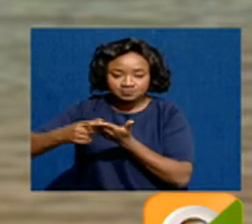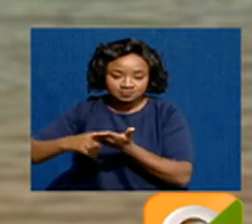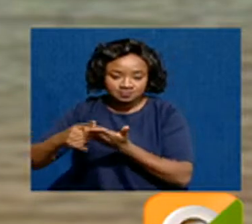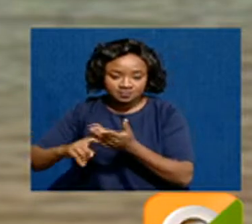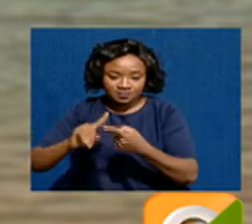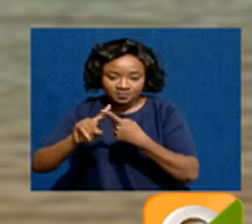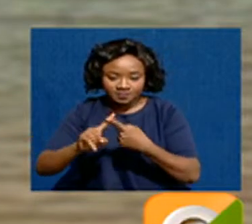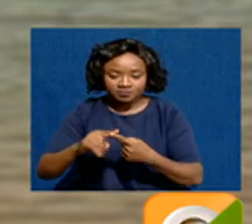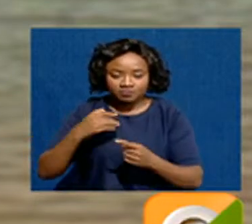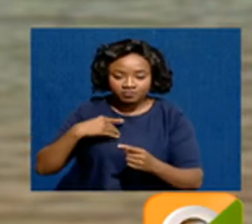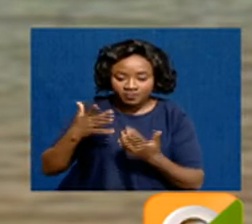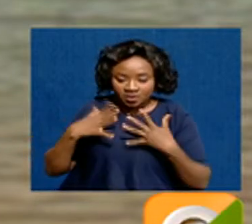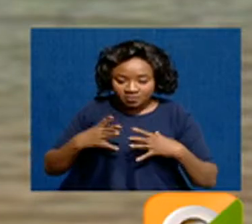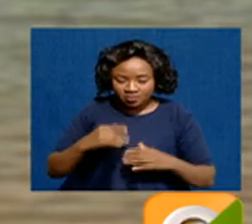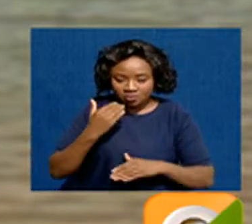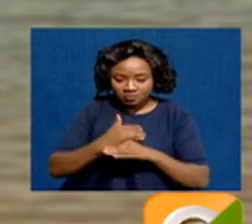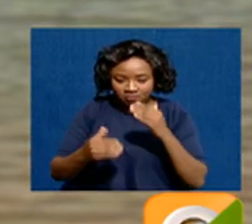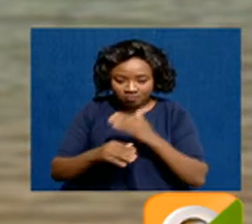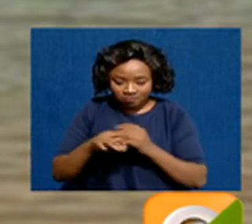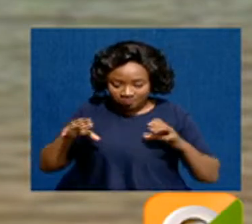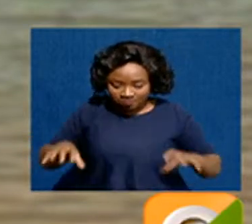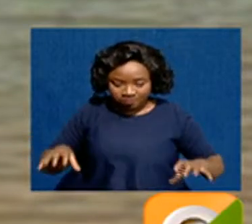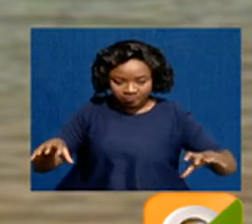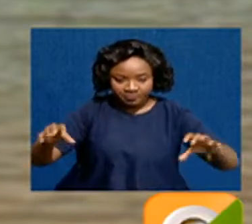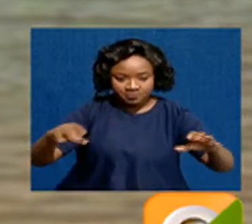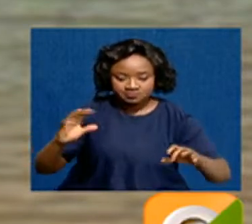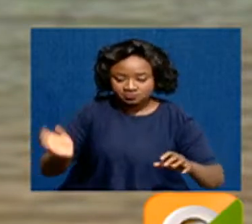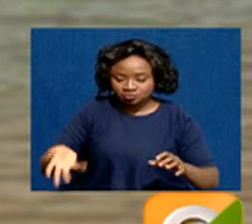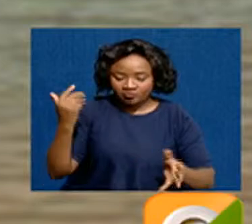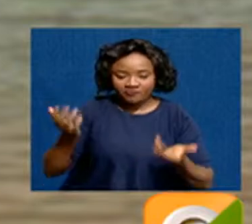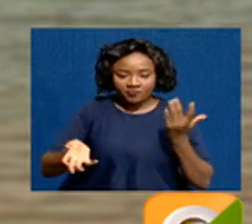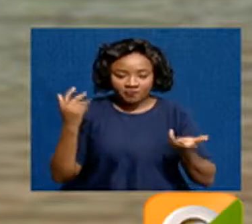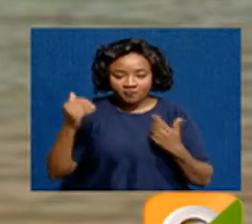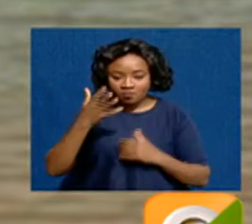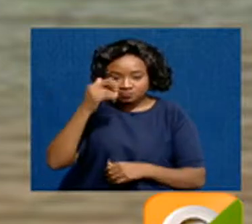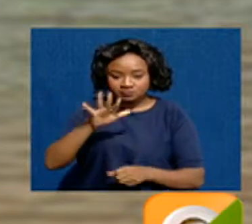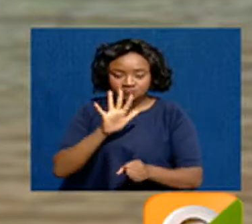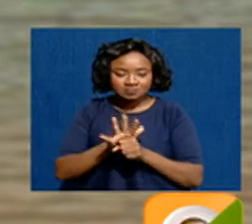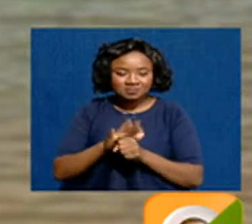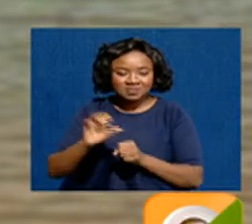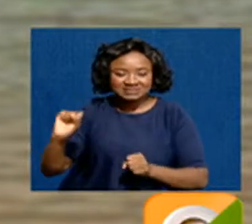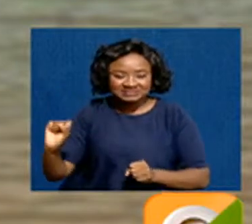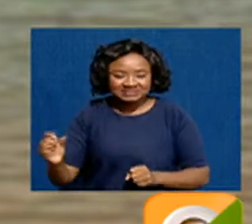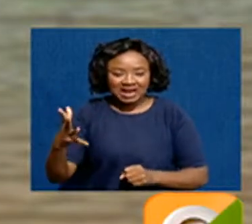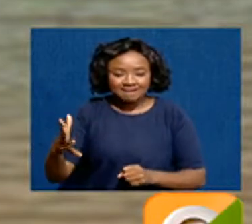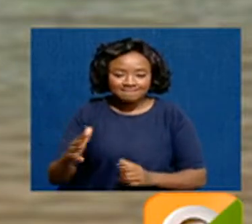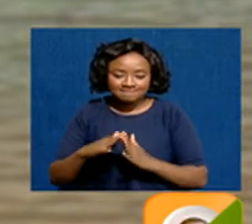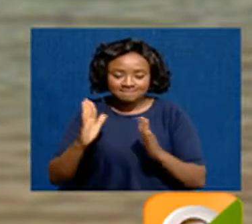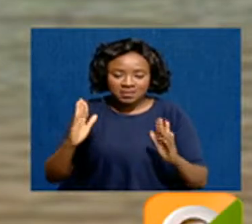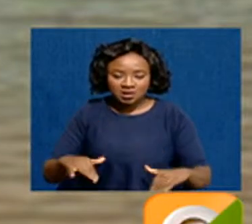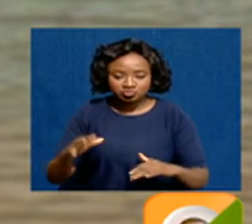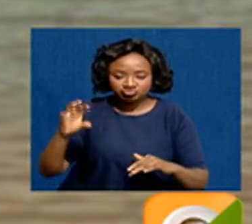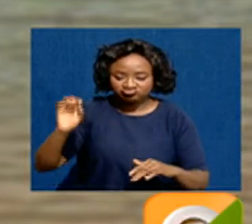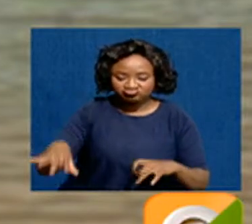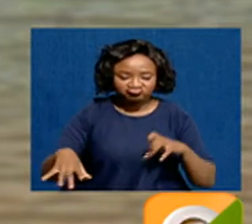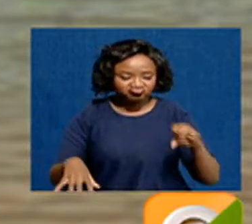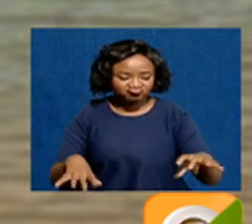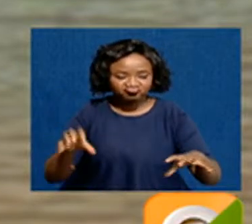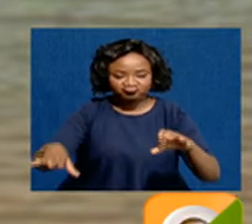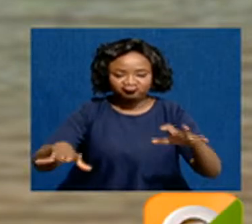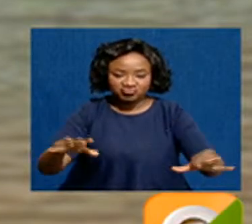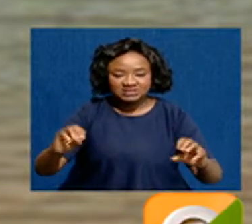areas. Because of this, you know, most of the slums are along the riparian areas. And this